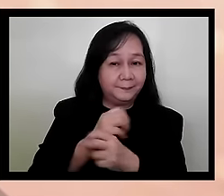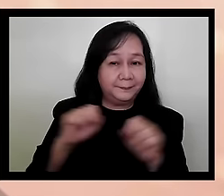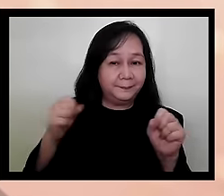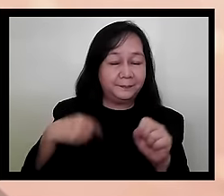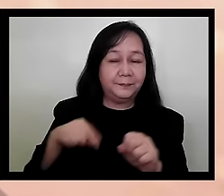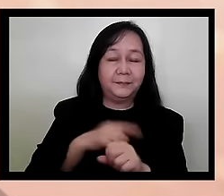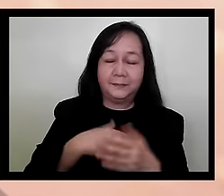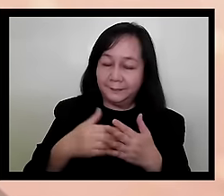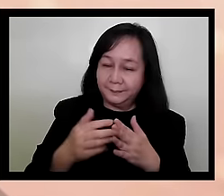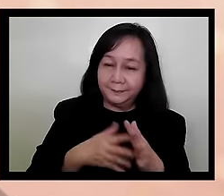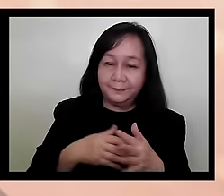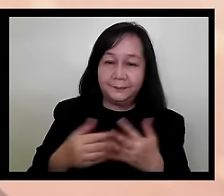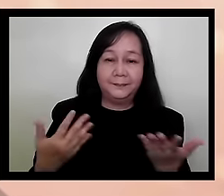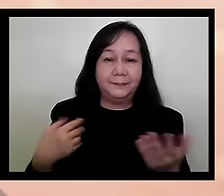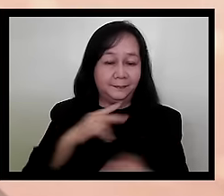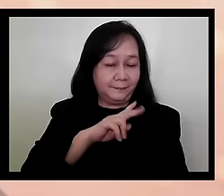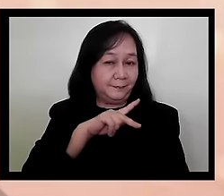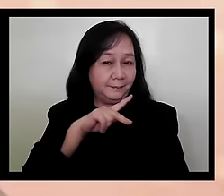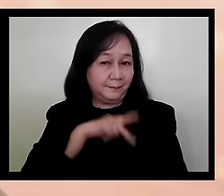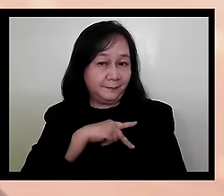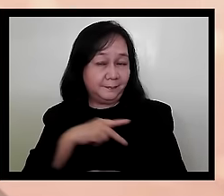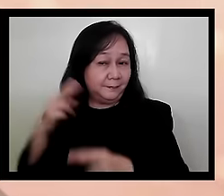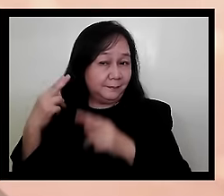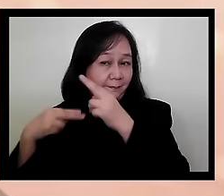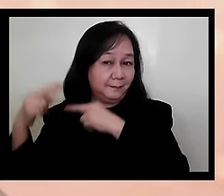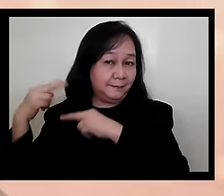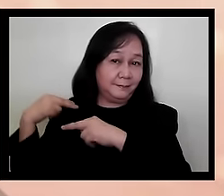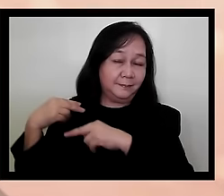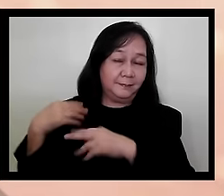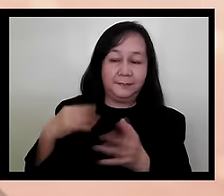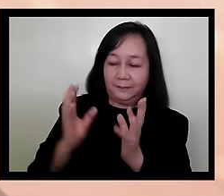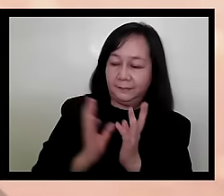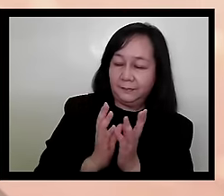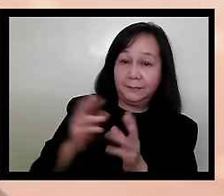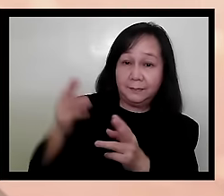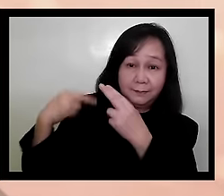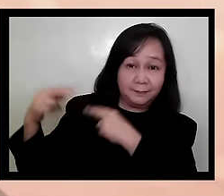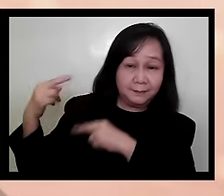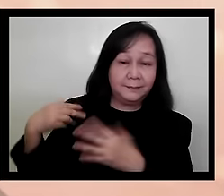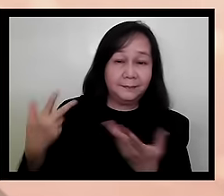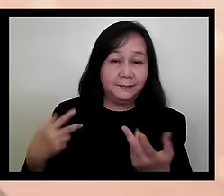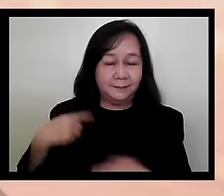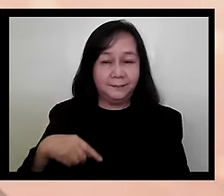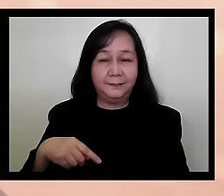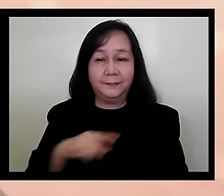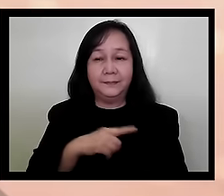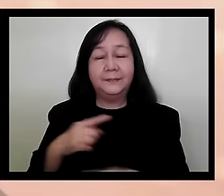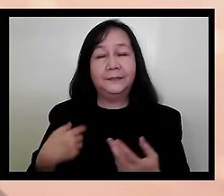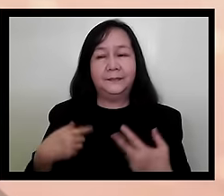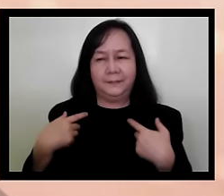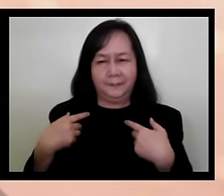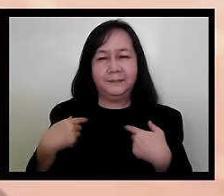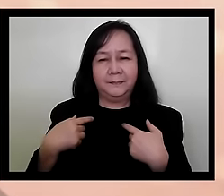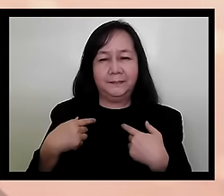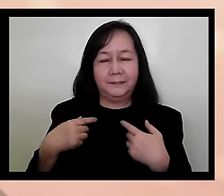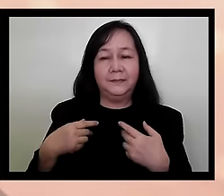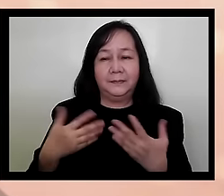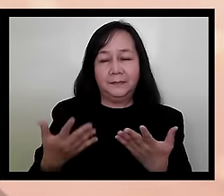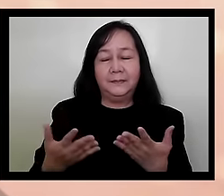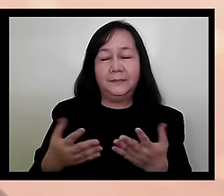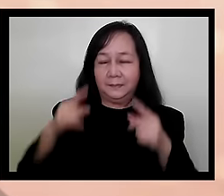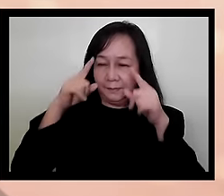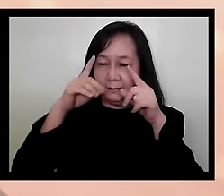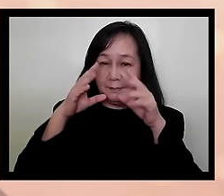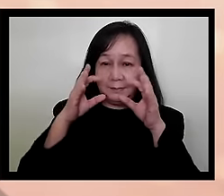even when in our personal histories in our communal histories there are Tendencies or